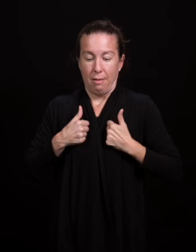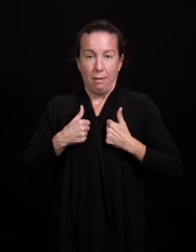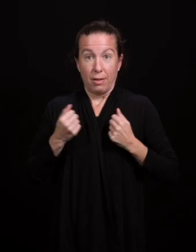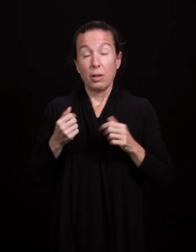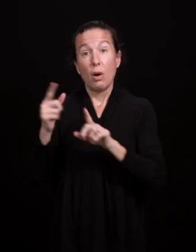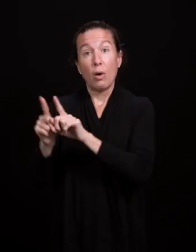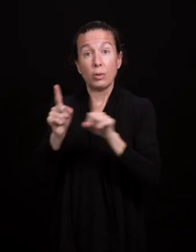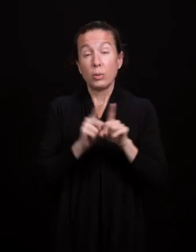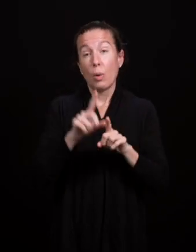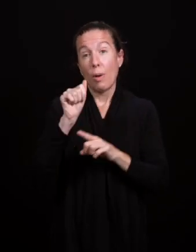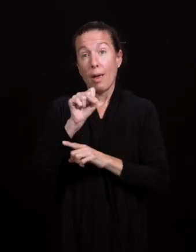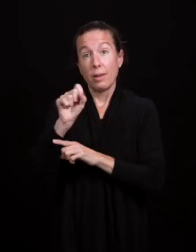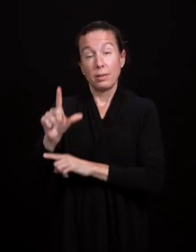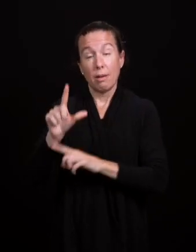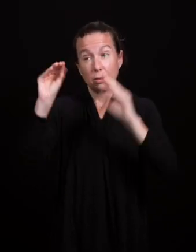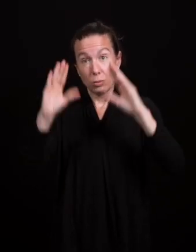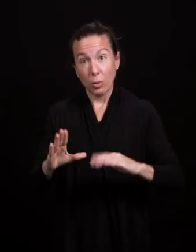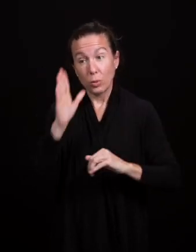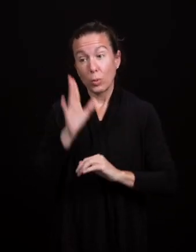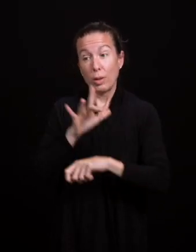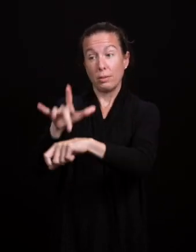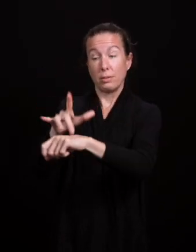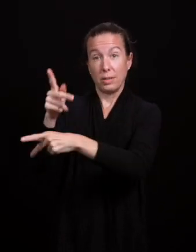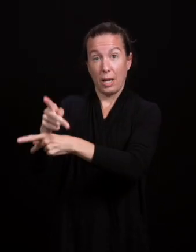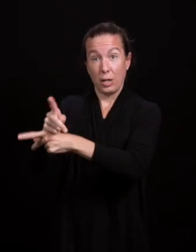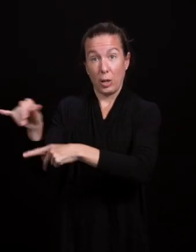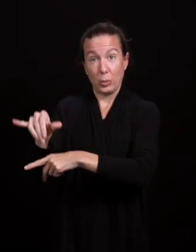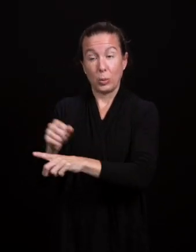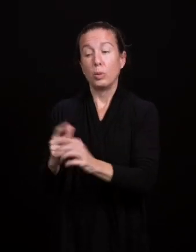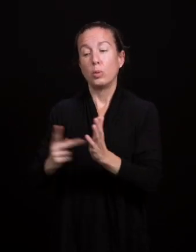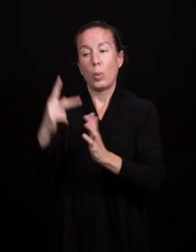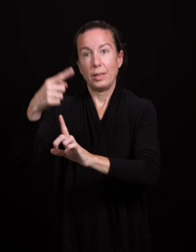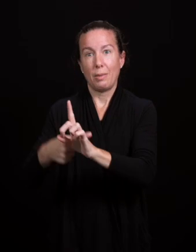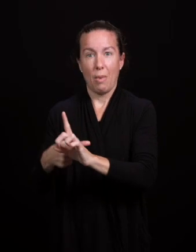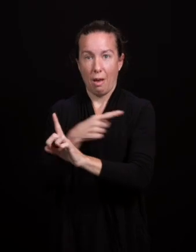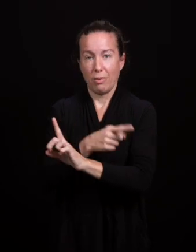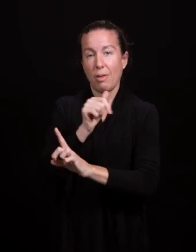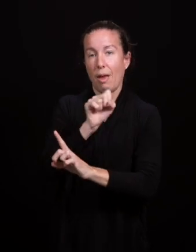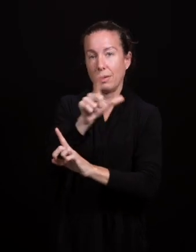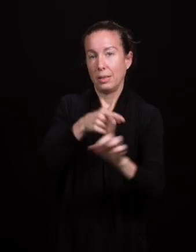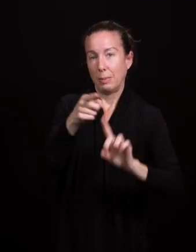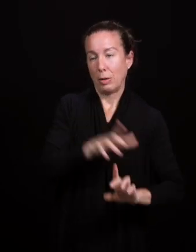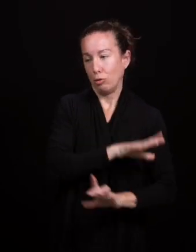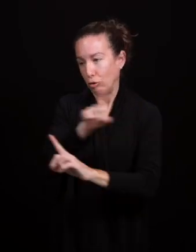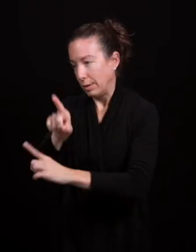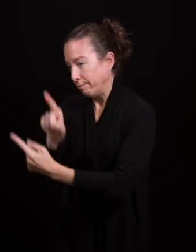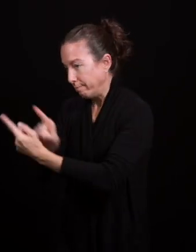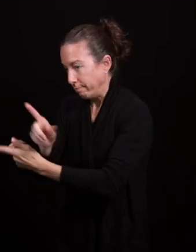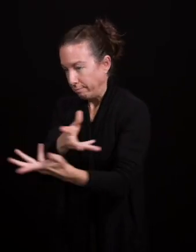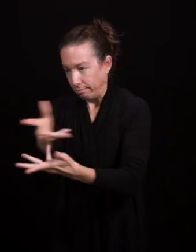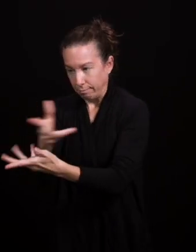the ASL instructor go to Emma's daycare at the time twice a month to try to expose the peers of